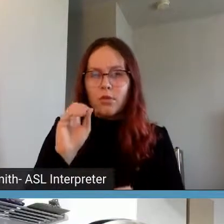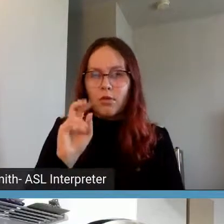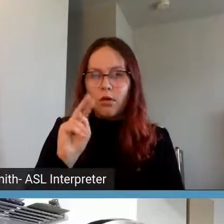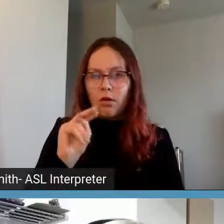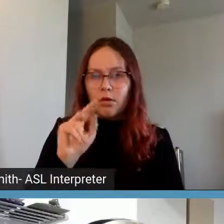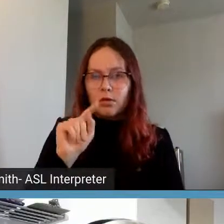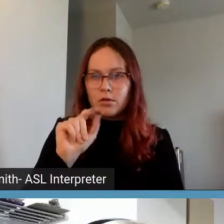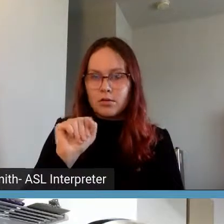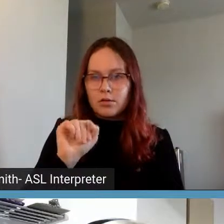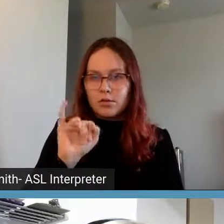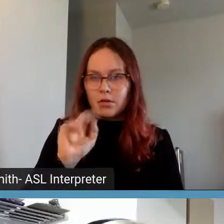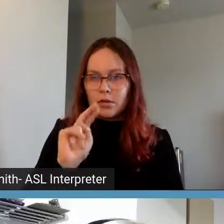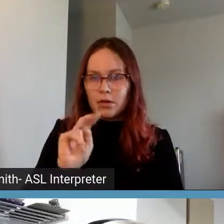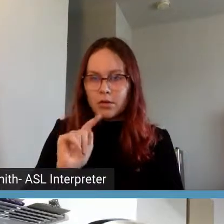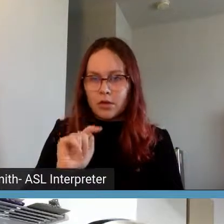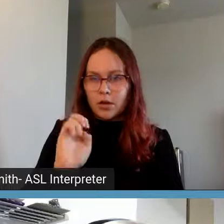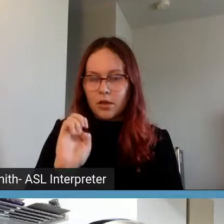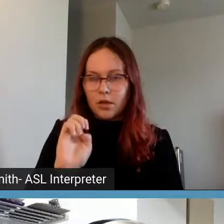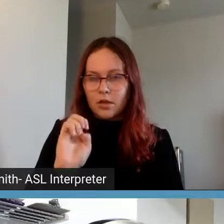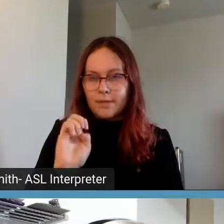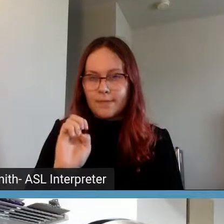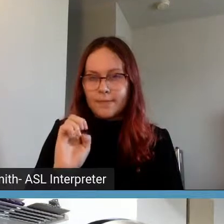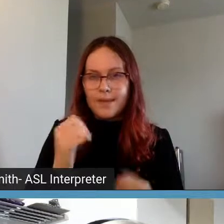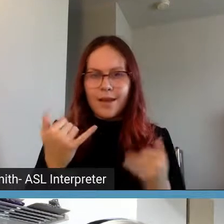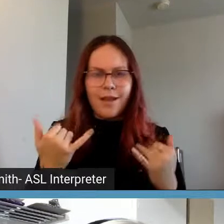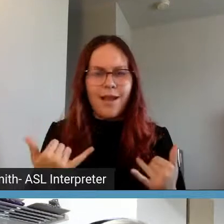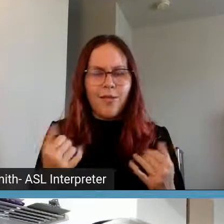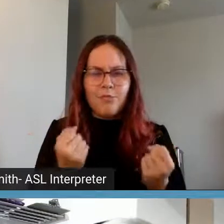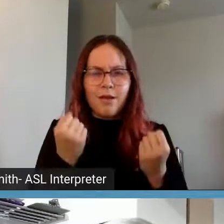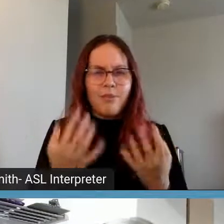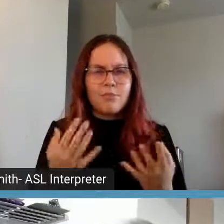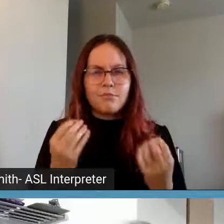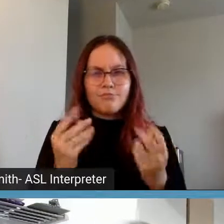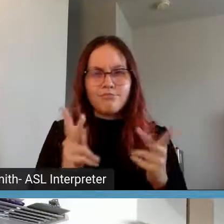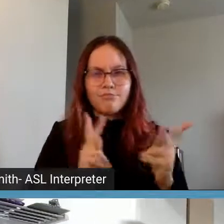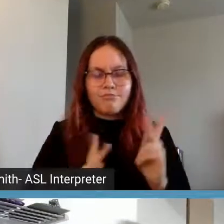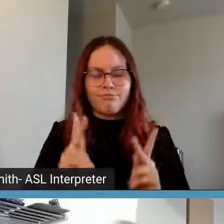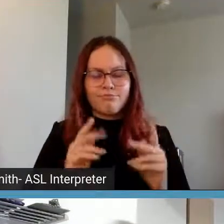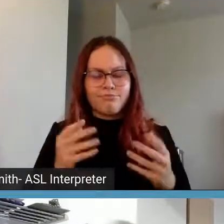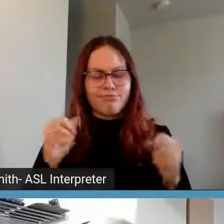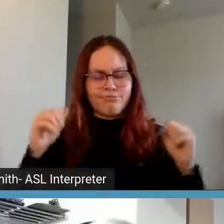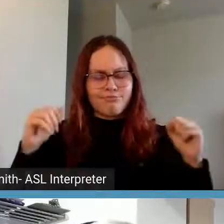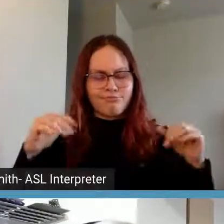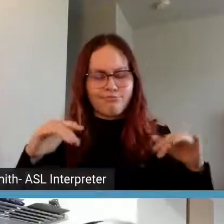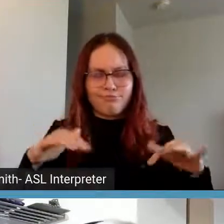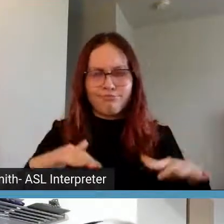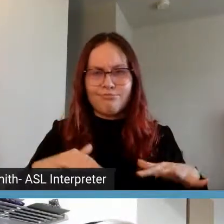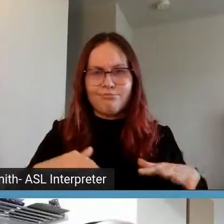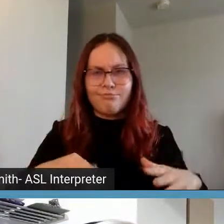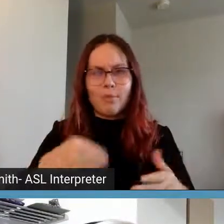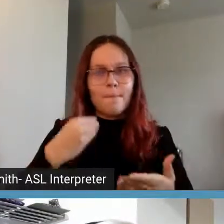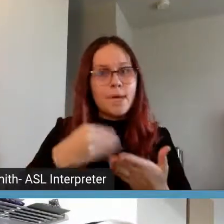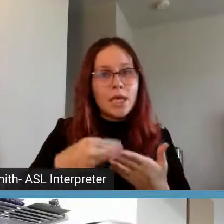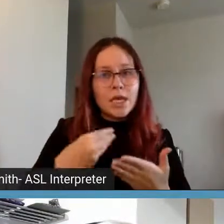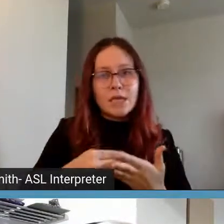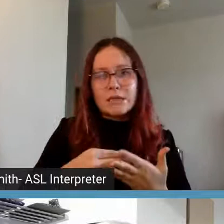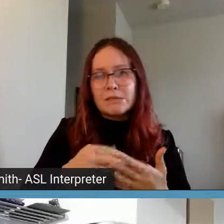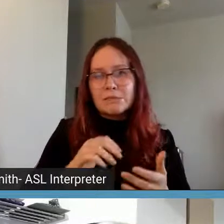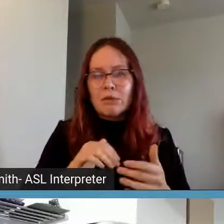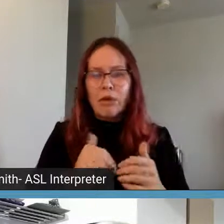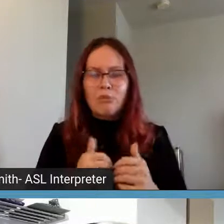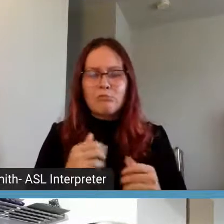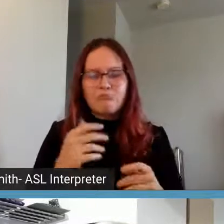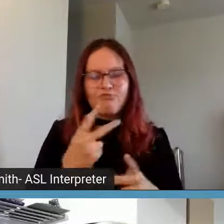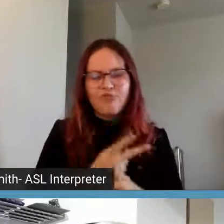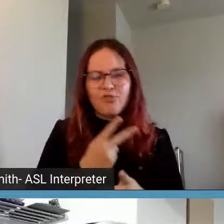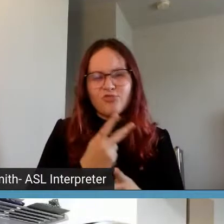basing it, is it a success based on numbers? A lot of people are trying to figure out how do you monetize these things? Is that,